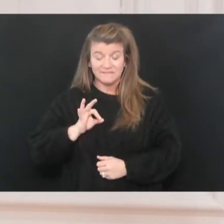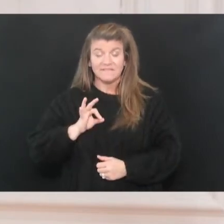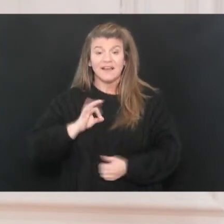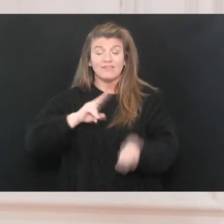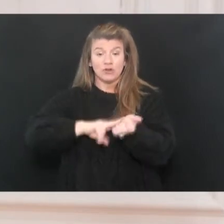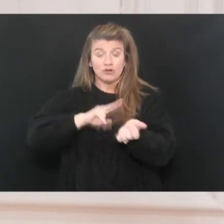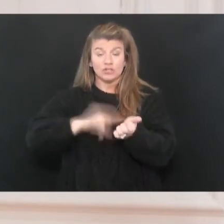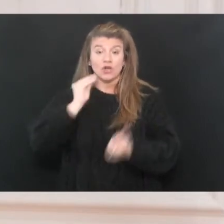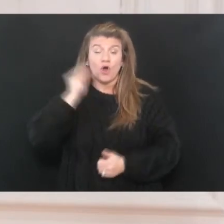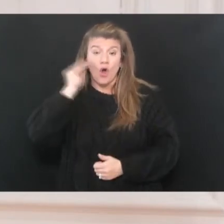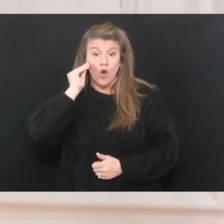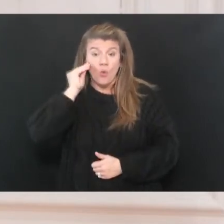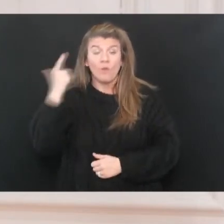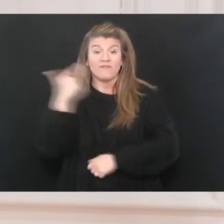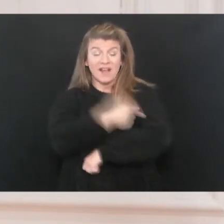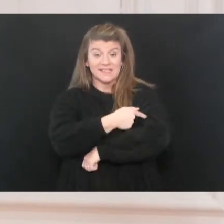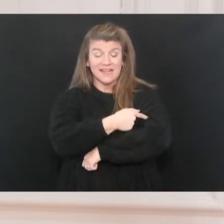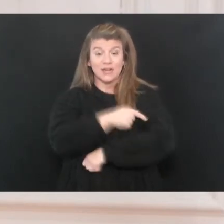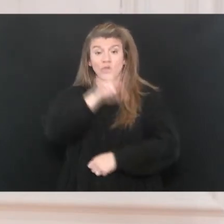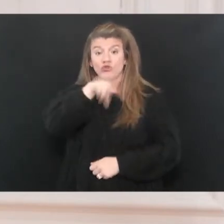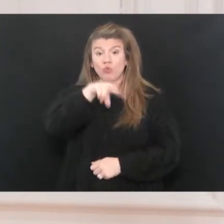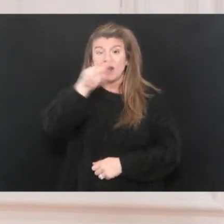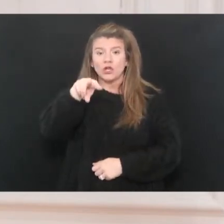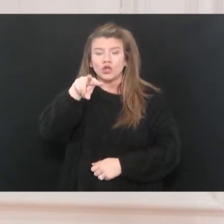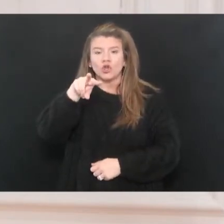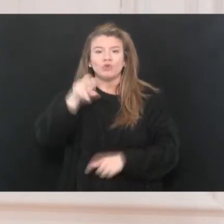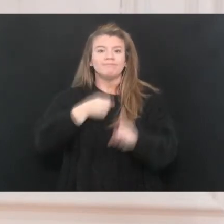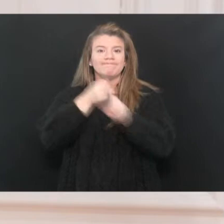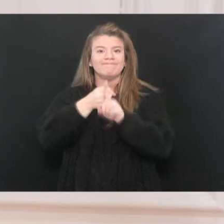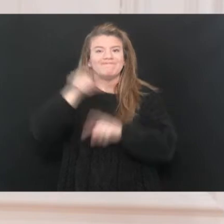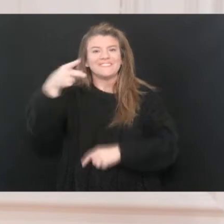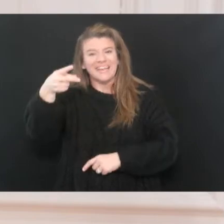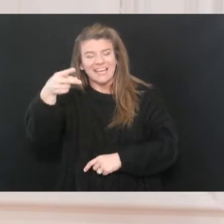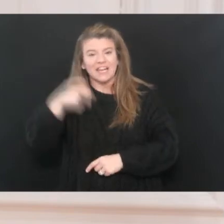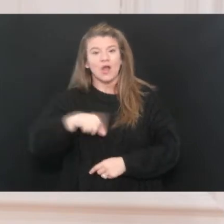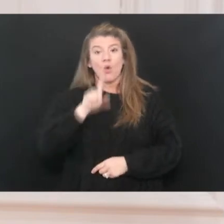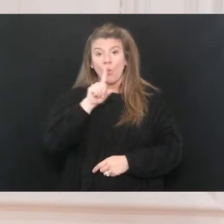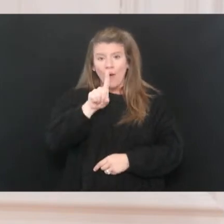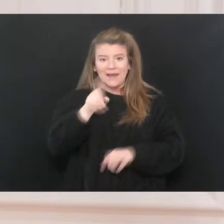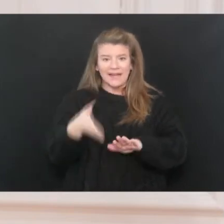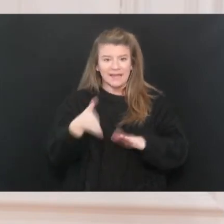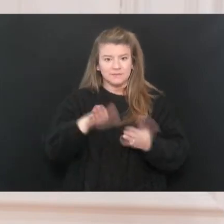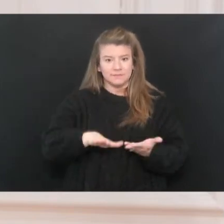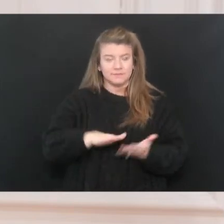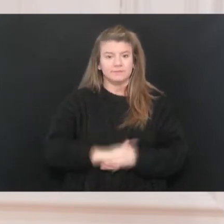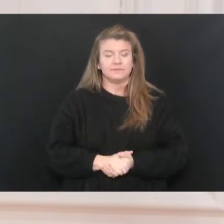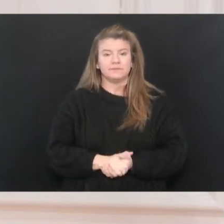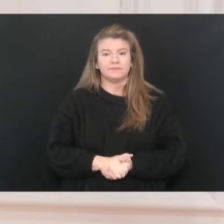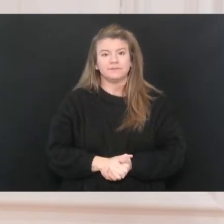nursing home who were vaccinated, 22 broke through, and 1 died.